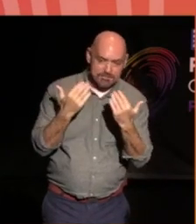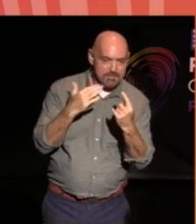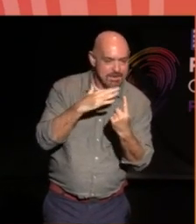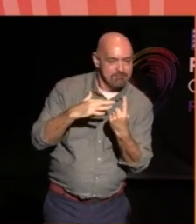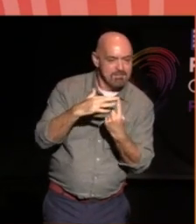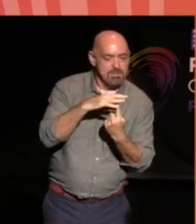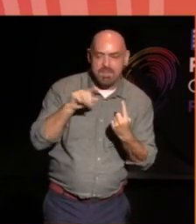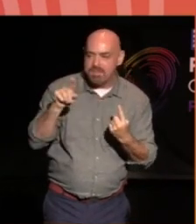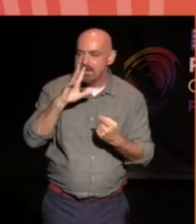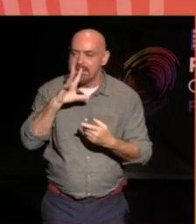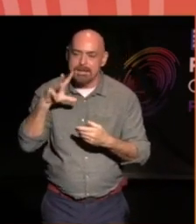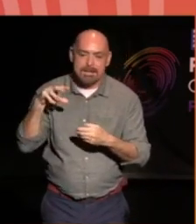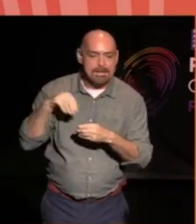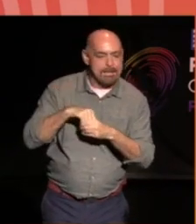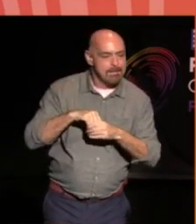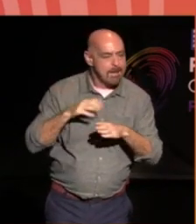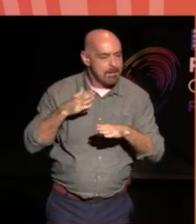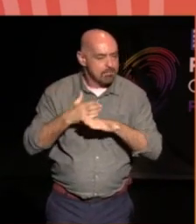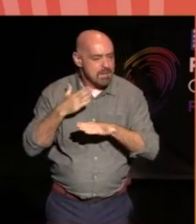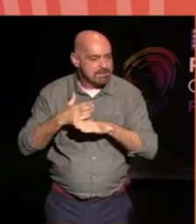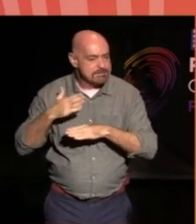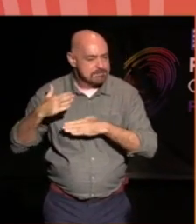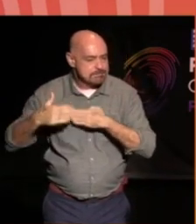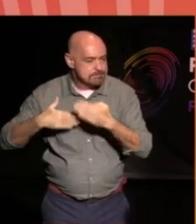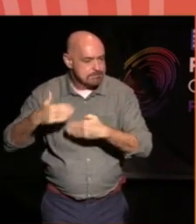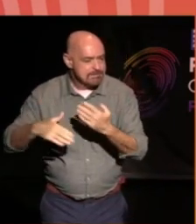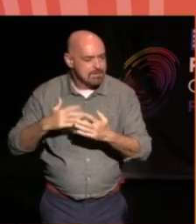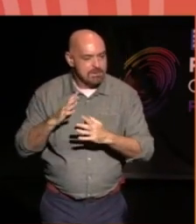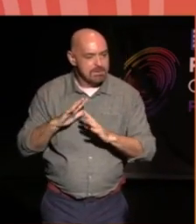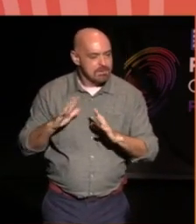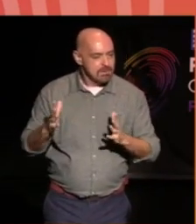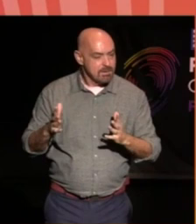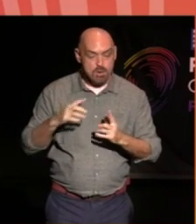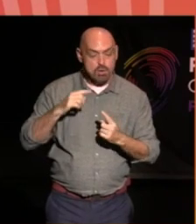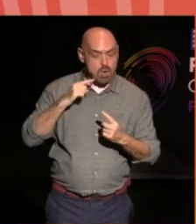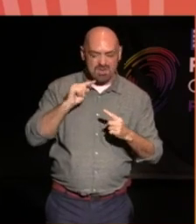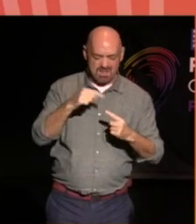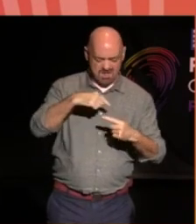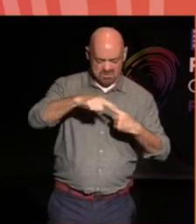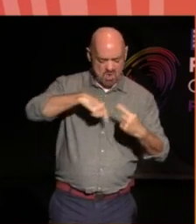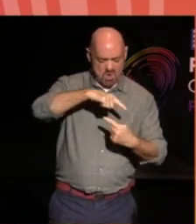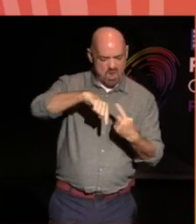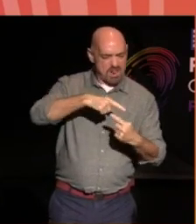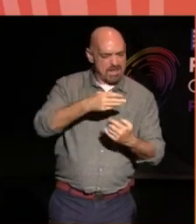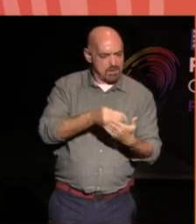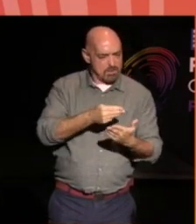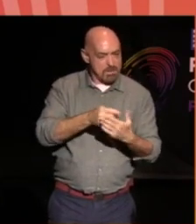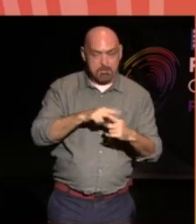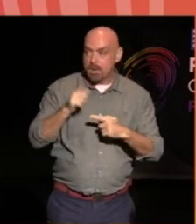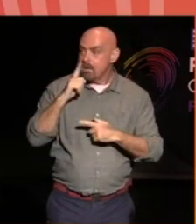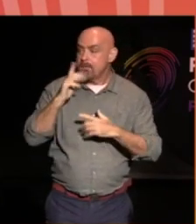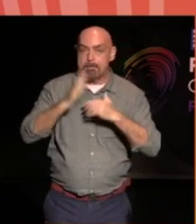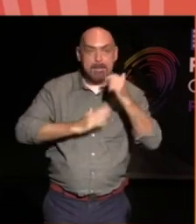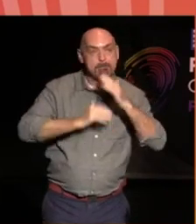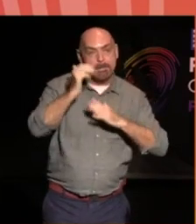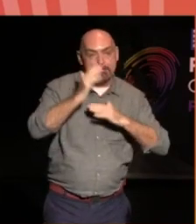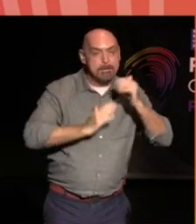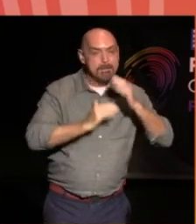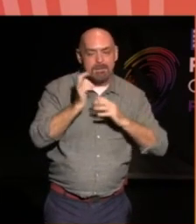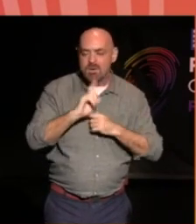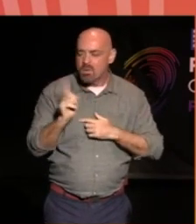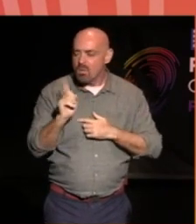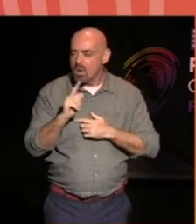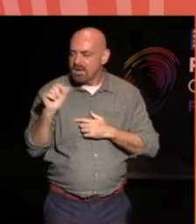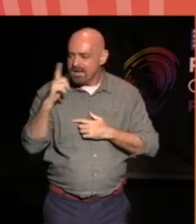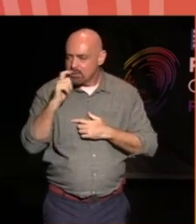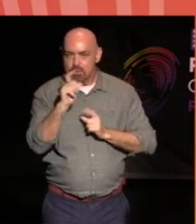them as something that we need to be doing? And, you know, not just circular economy, but when you're building something, you know, what you're considering with green space